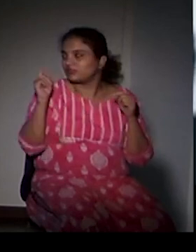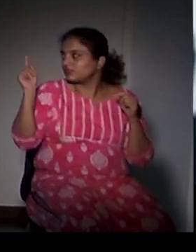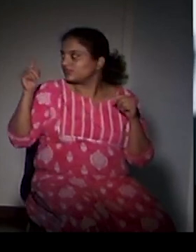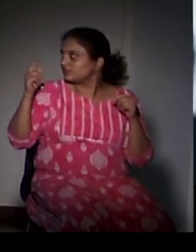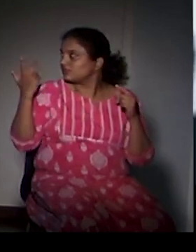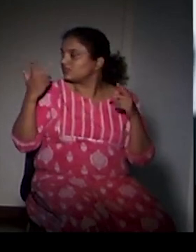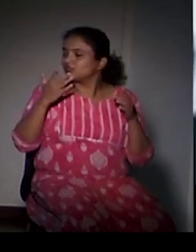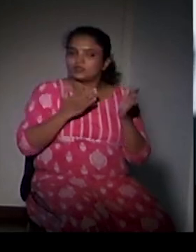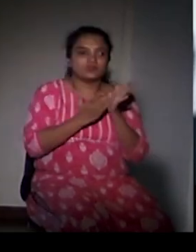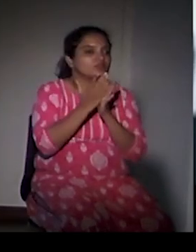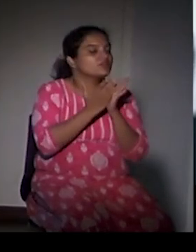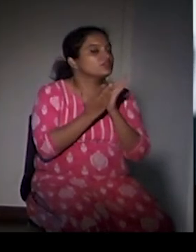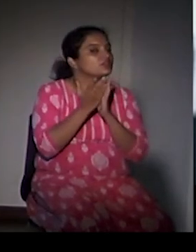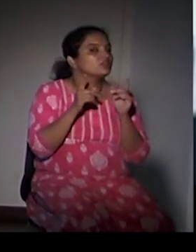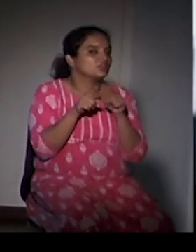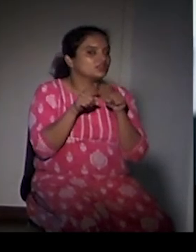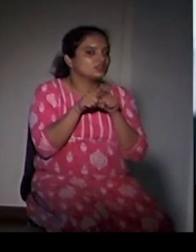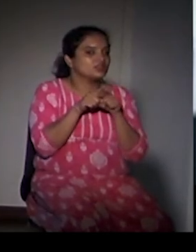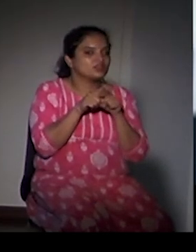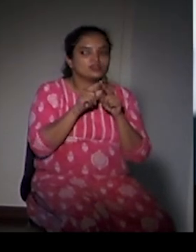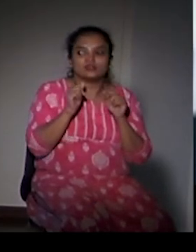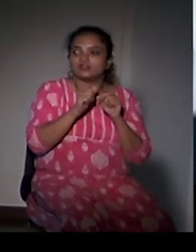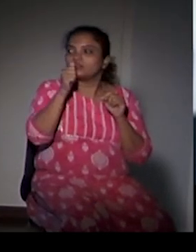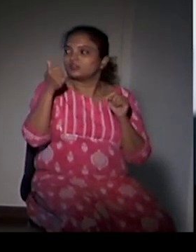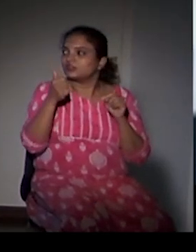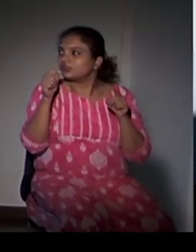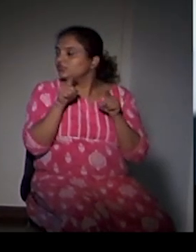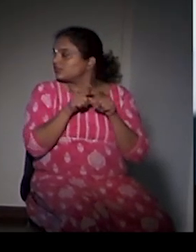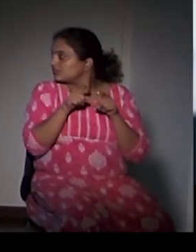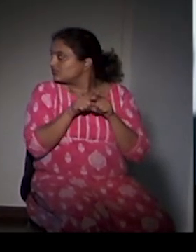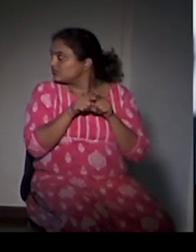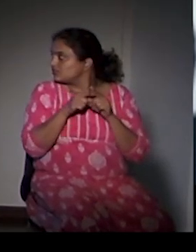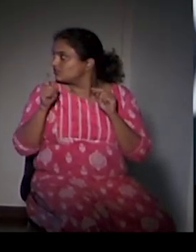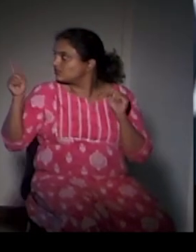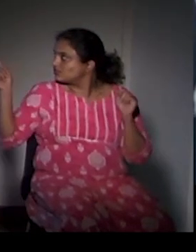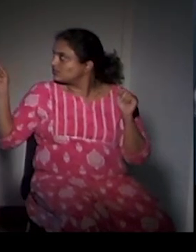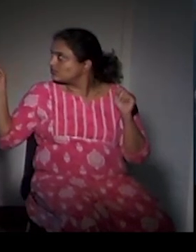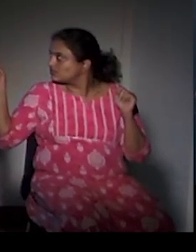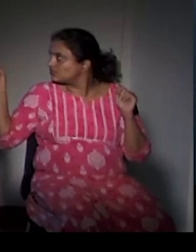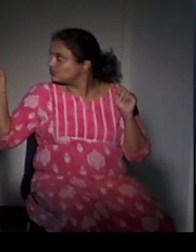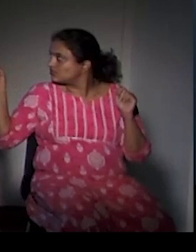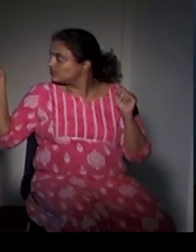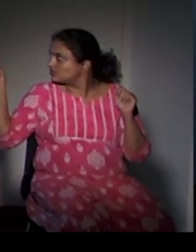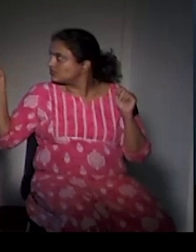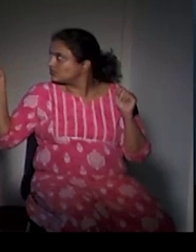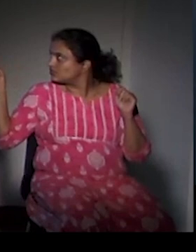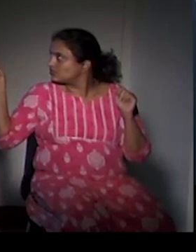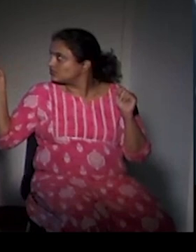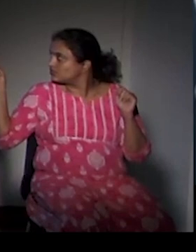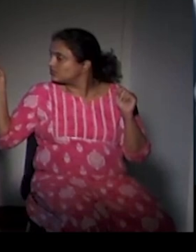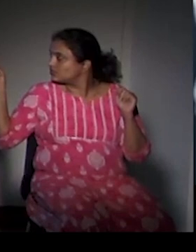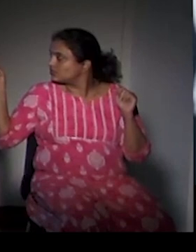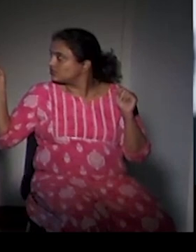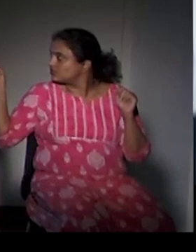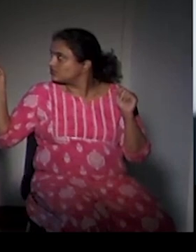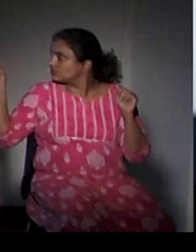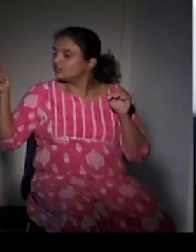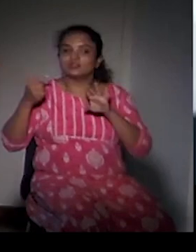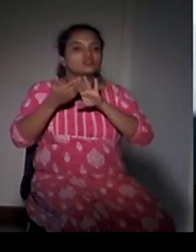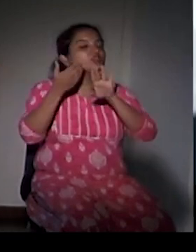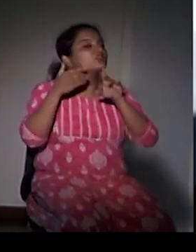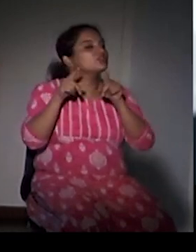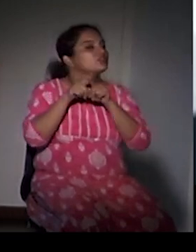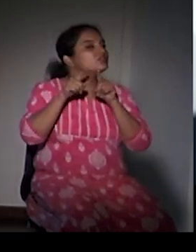way. And another case is the Sufi shrine of Bakhtiar Kaki